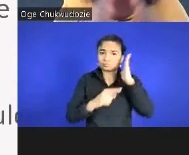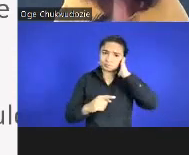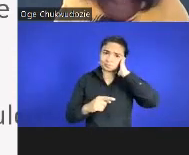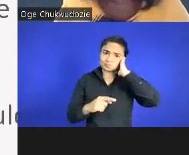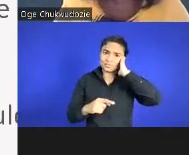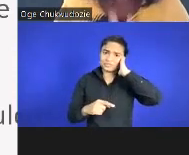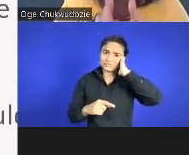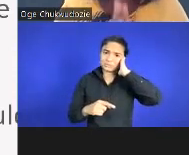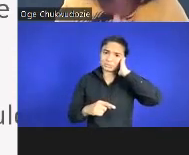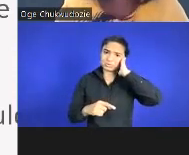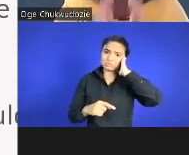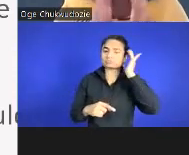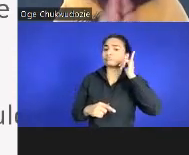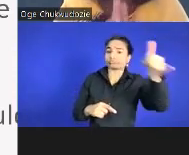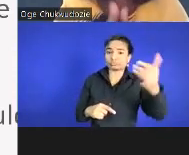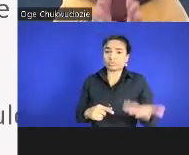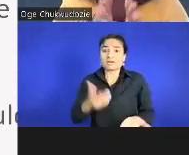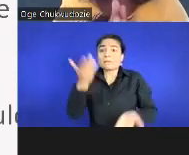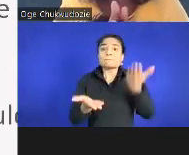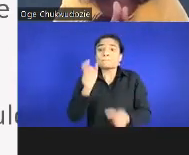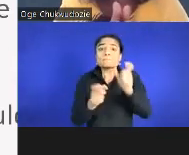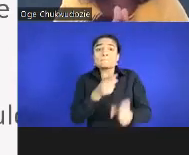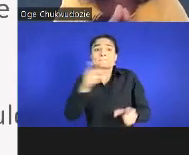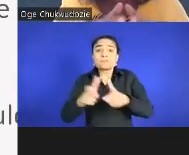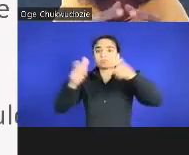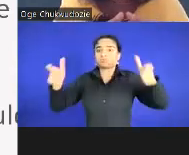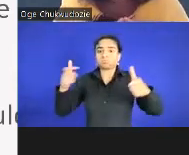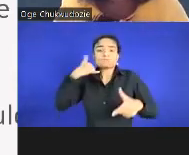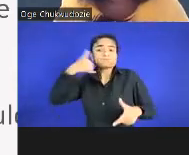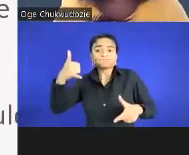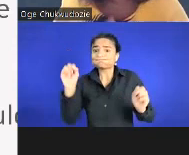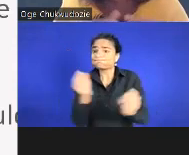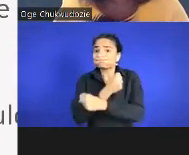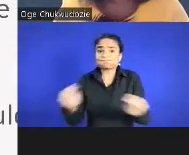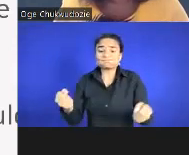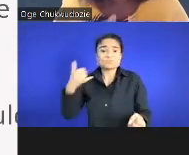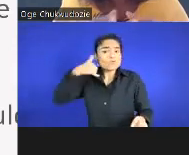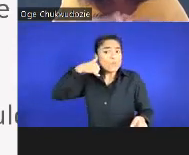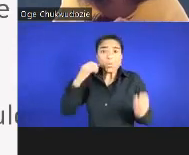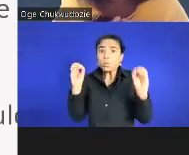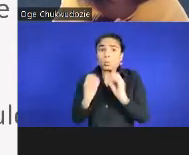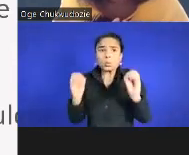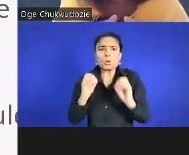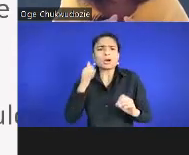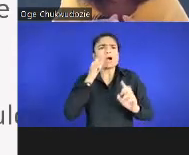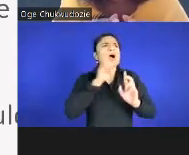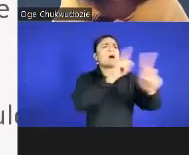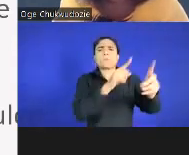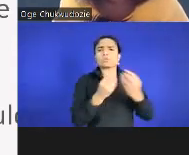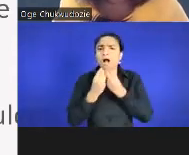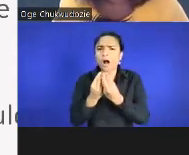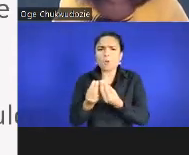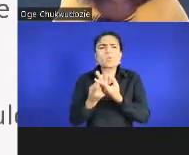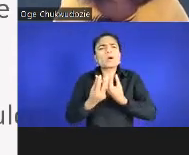it's important that you work with the community to identify what they would